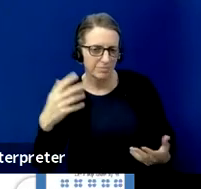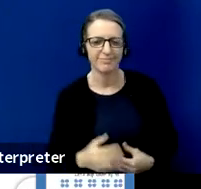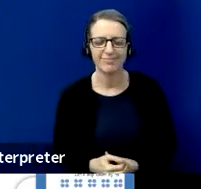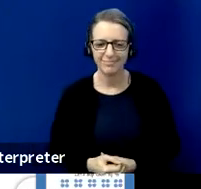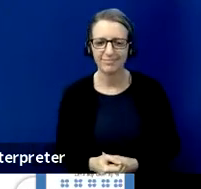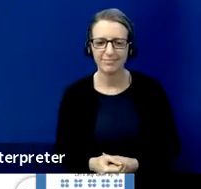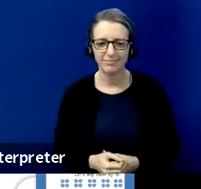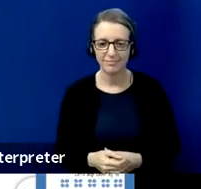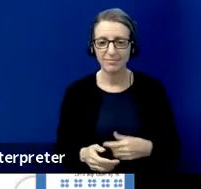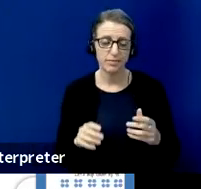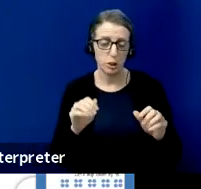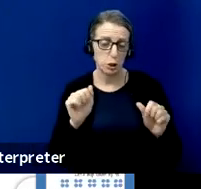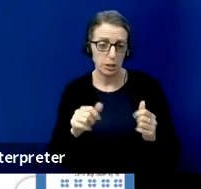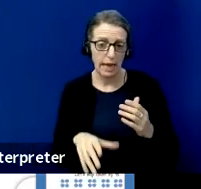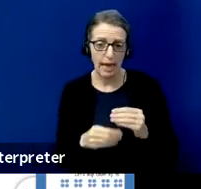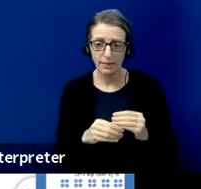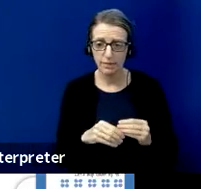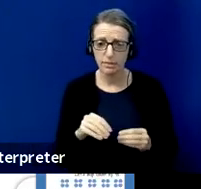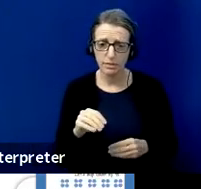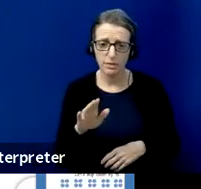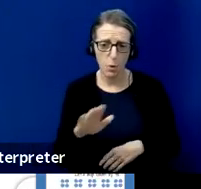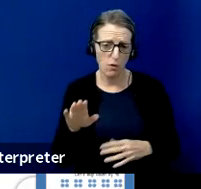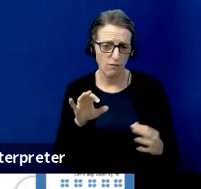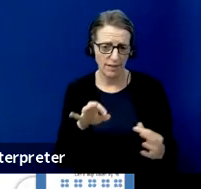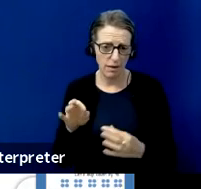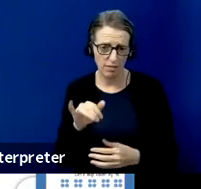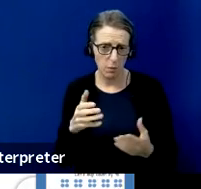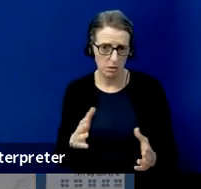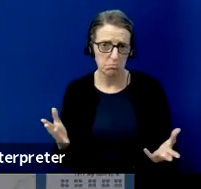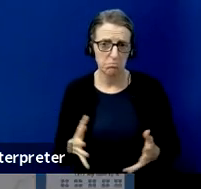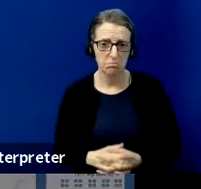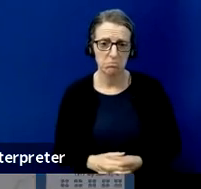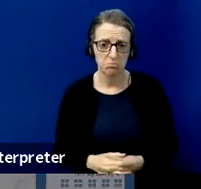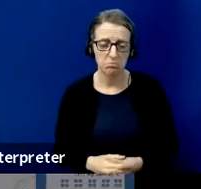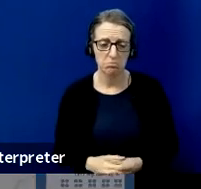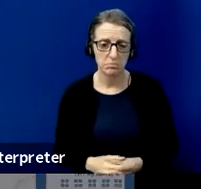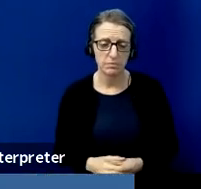and so they could add their own feedback that way.